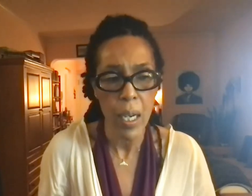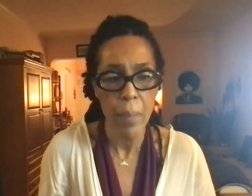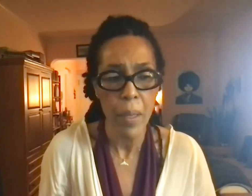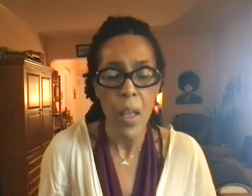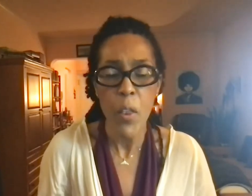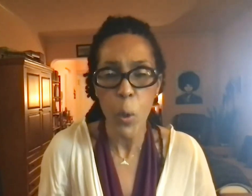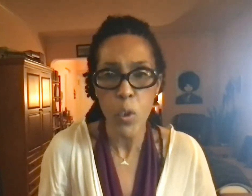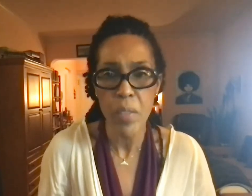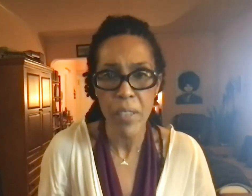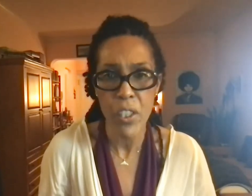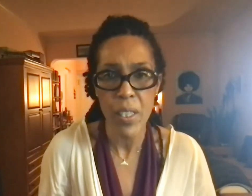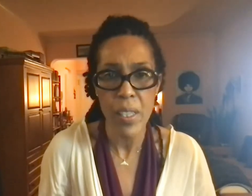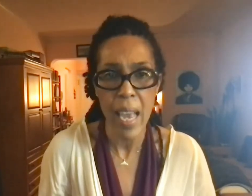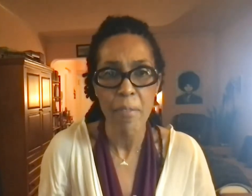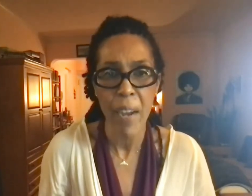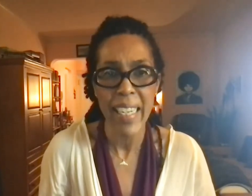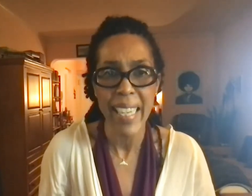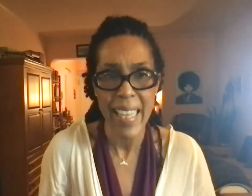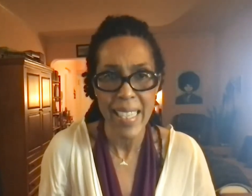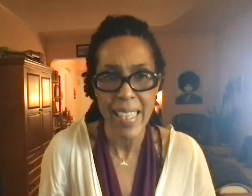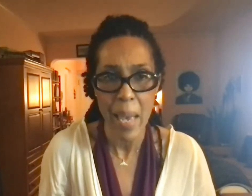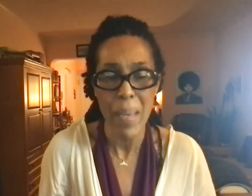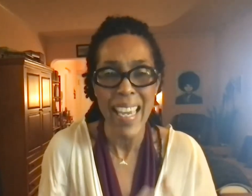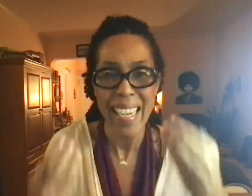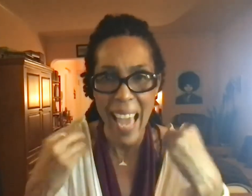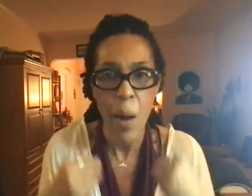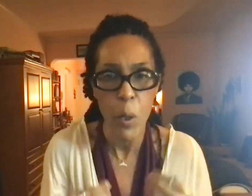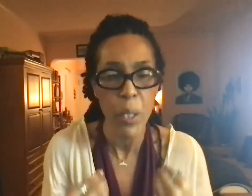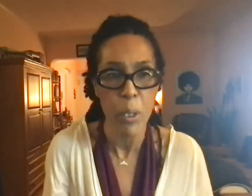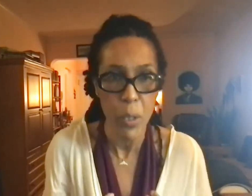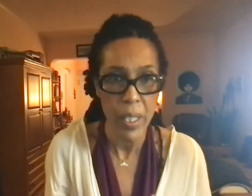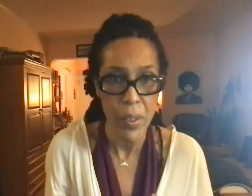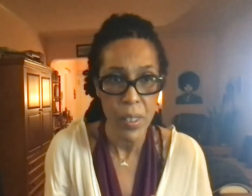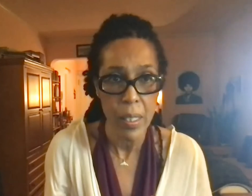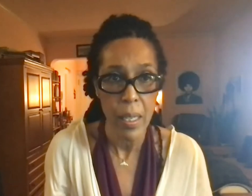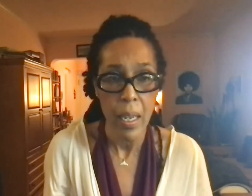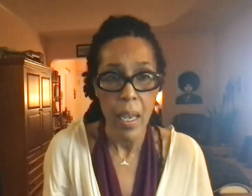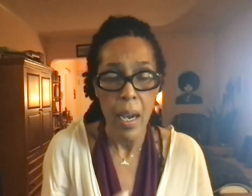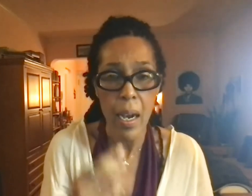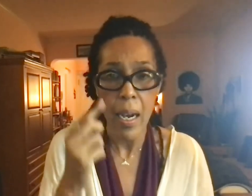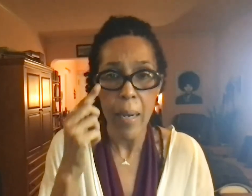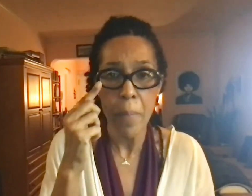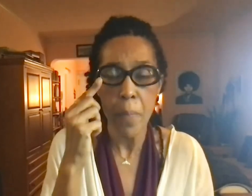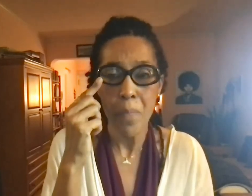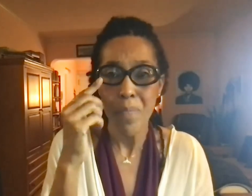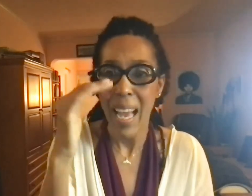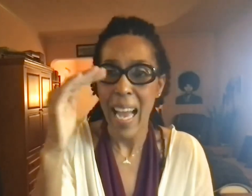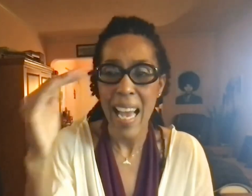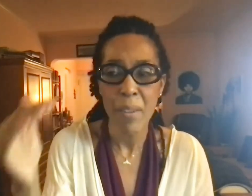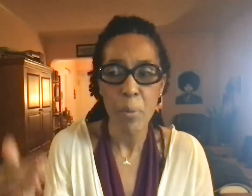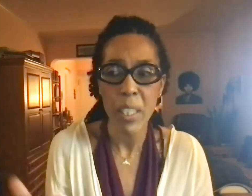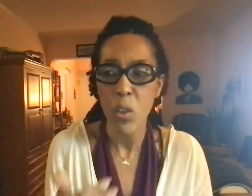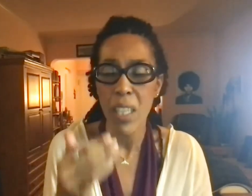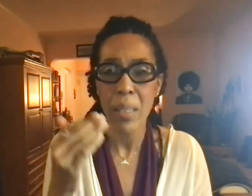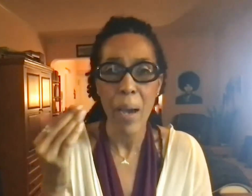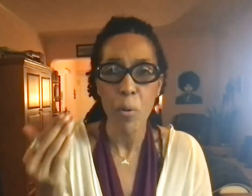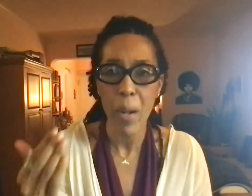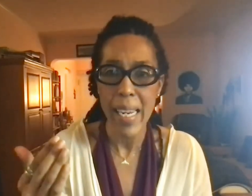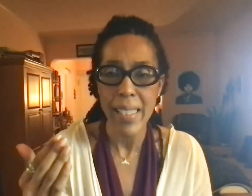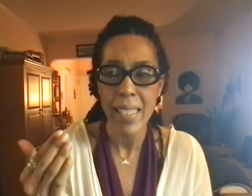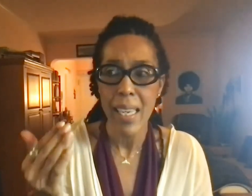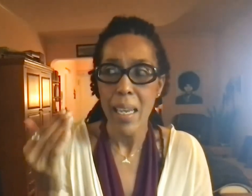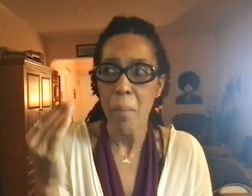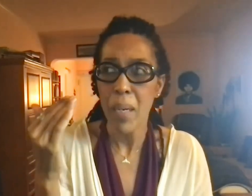expose those divisions and fight against them in our communities. I haven't really talked